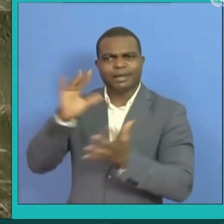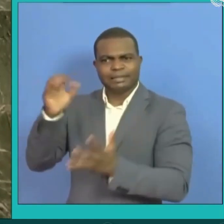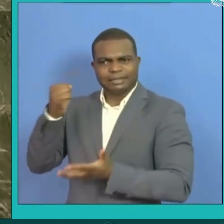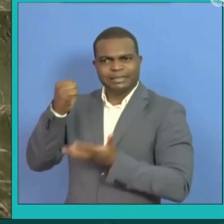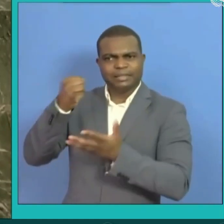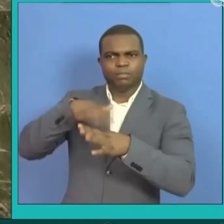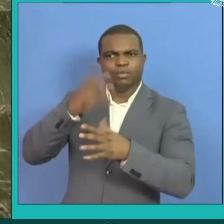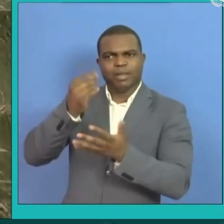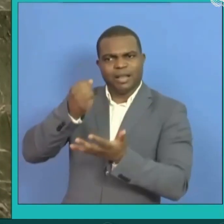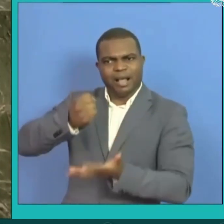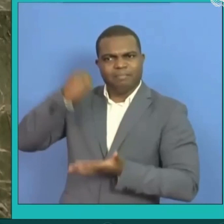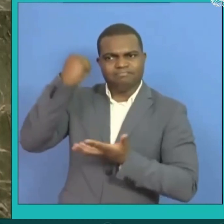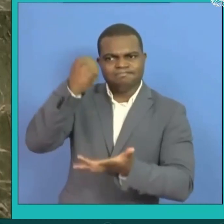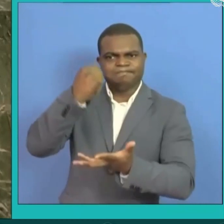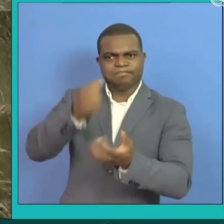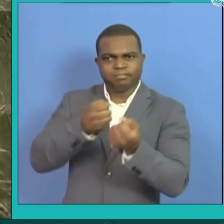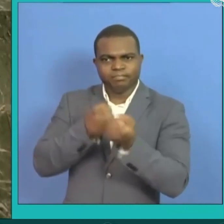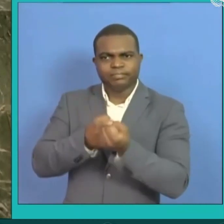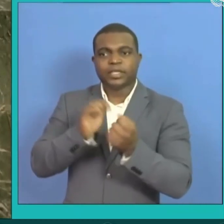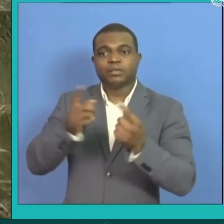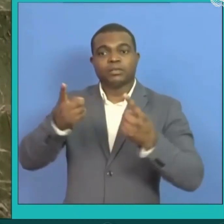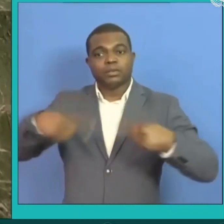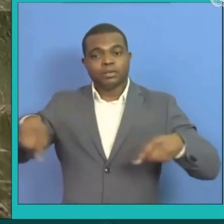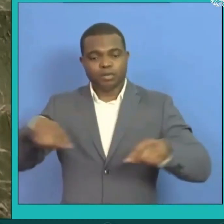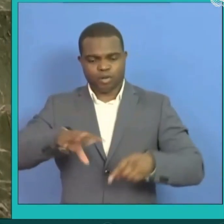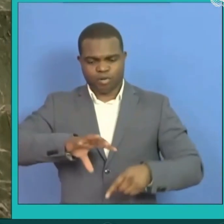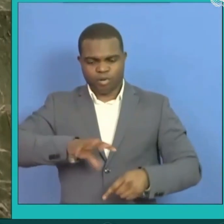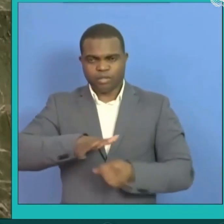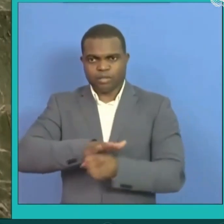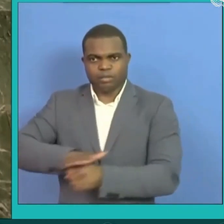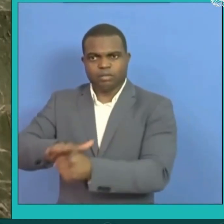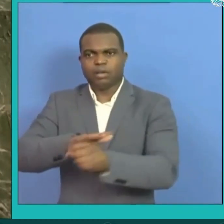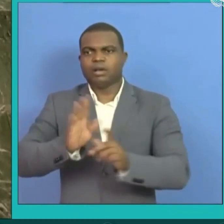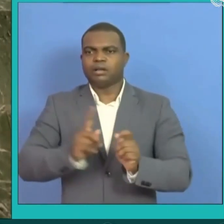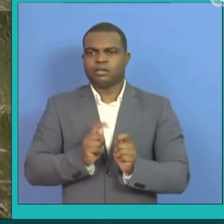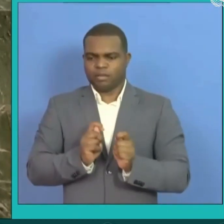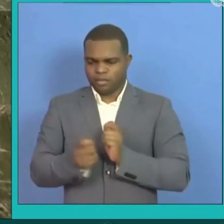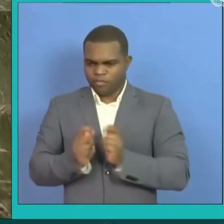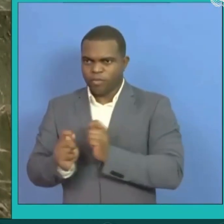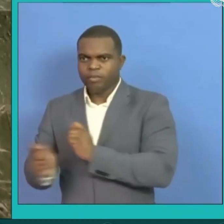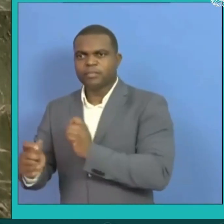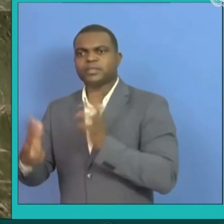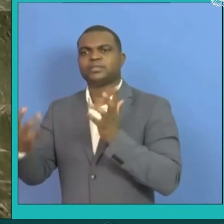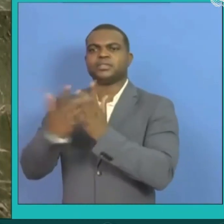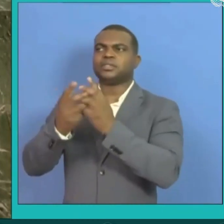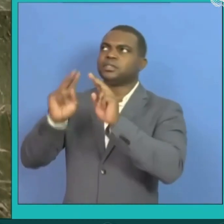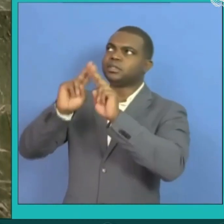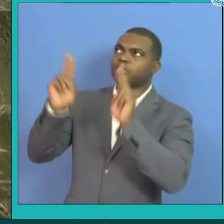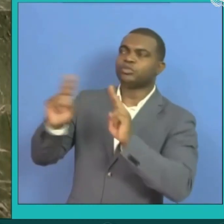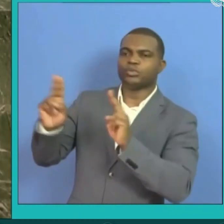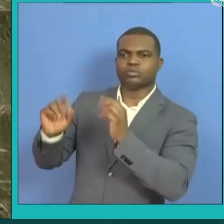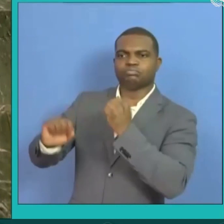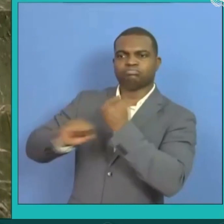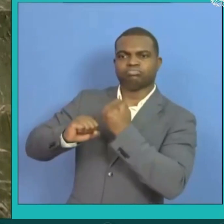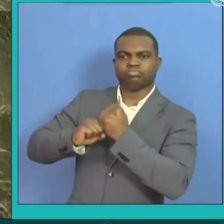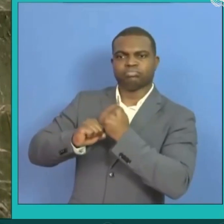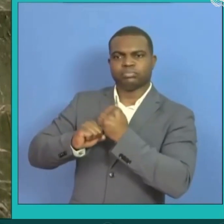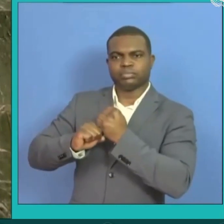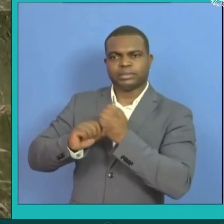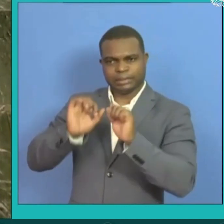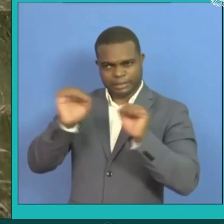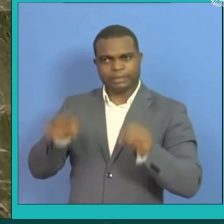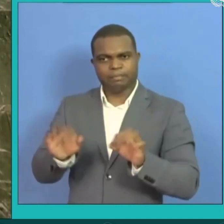These reforms must take into account, in the context of disaster risk reduction, how vulnerability is assessed